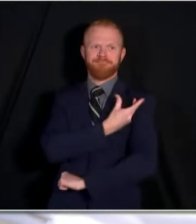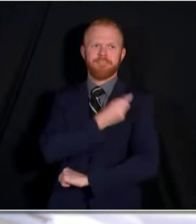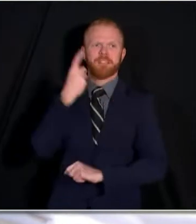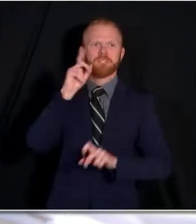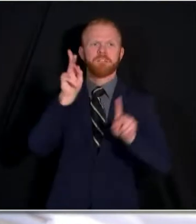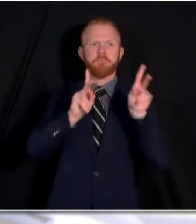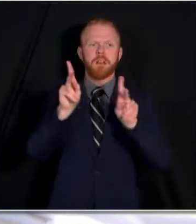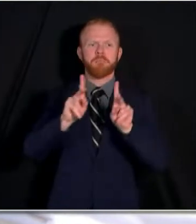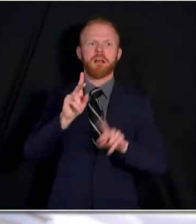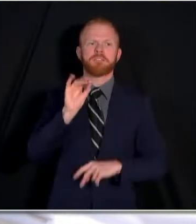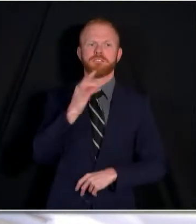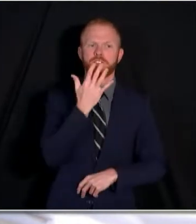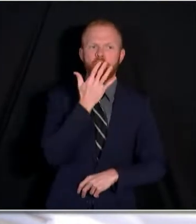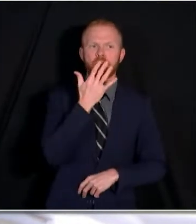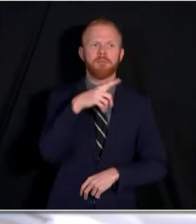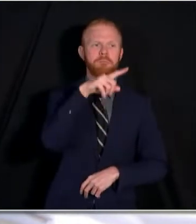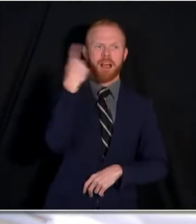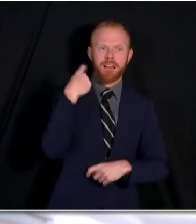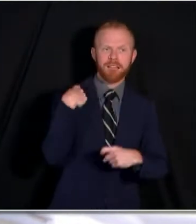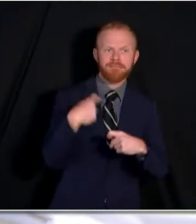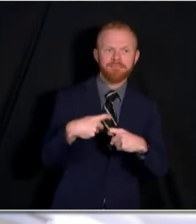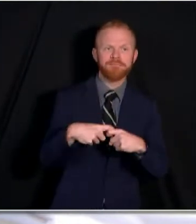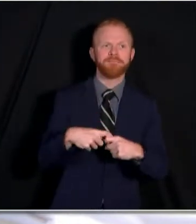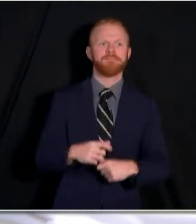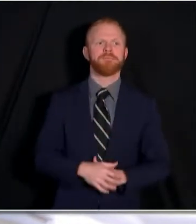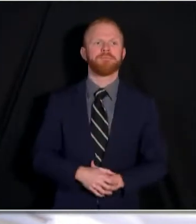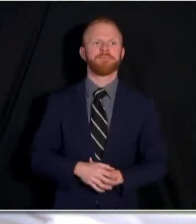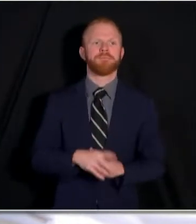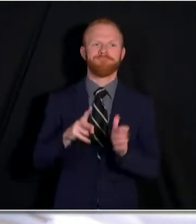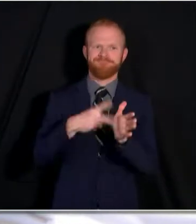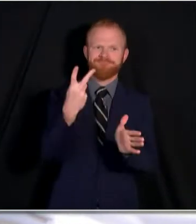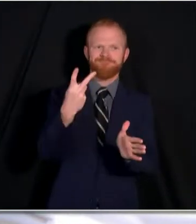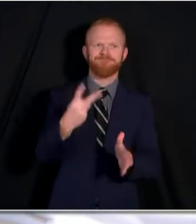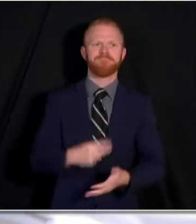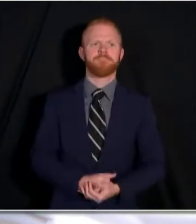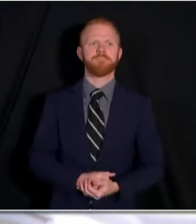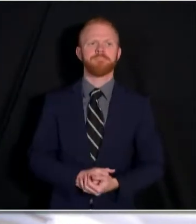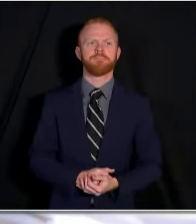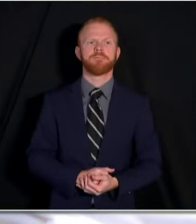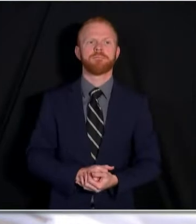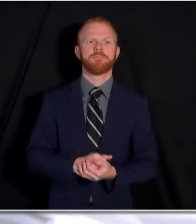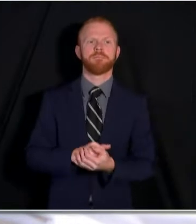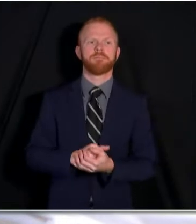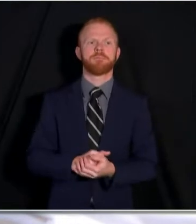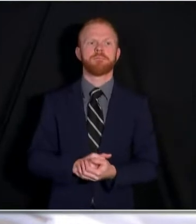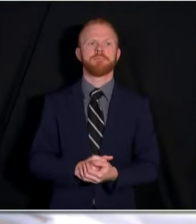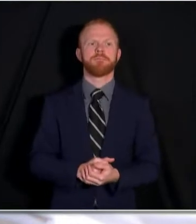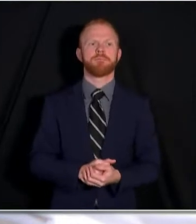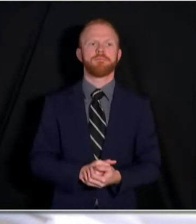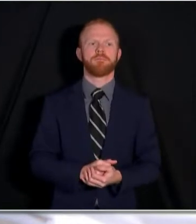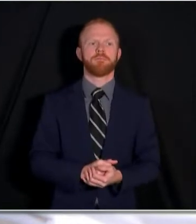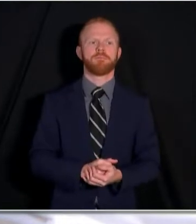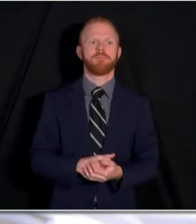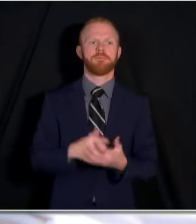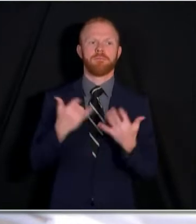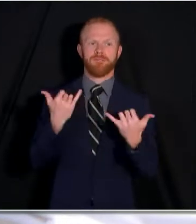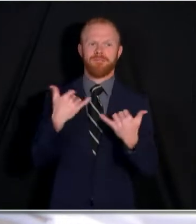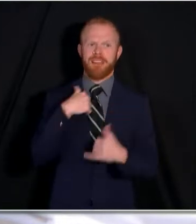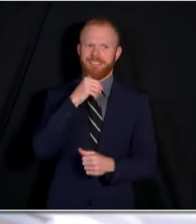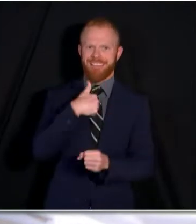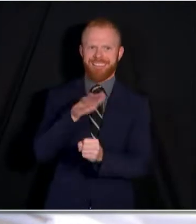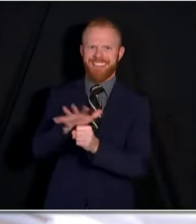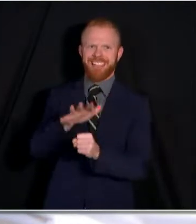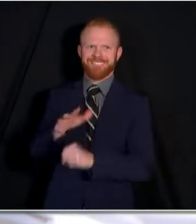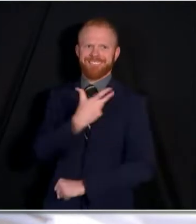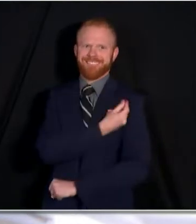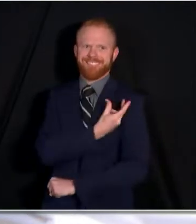this done. Second is capacity. We right now are at a place where we don't have enough vaccine, and you've heard me speak very passionately